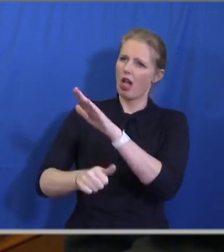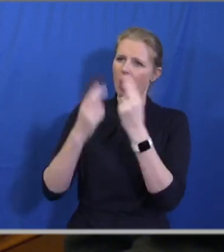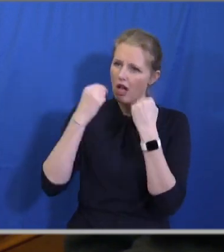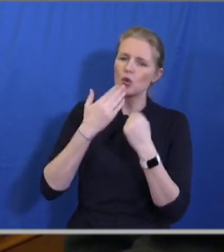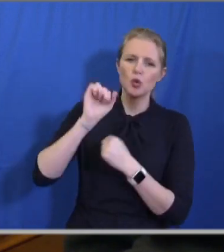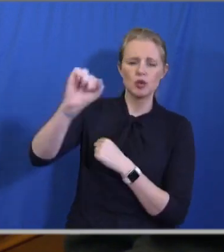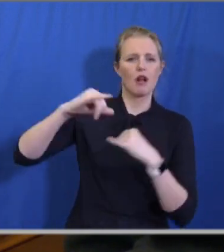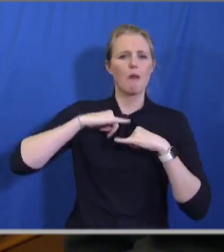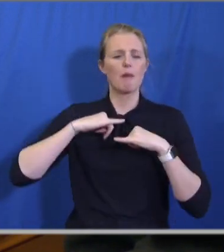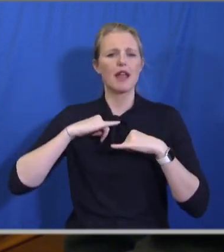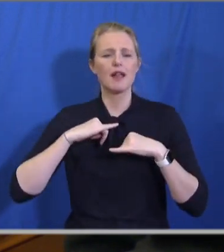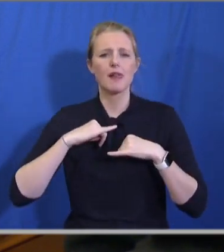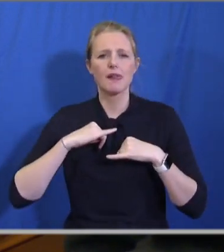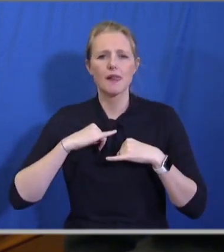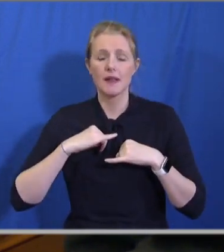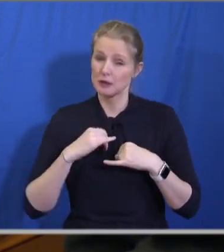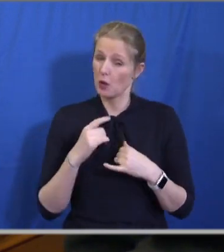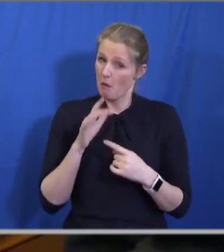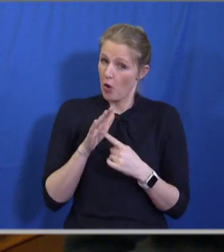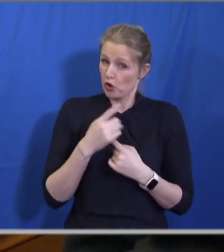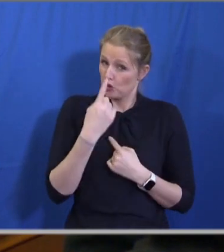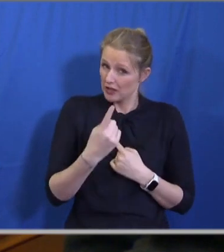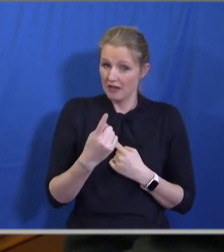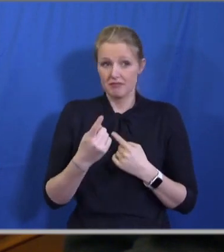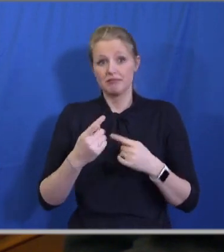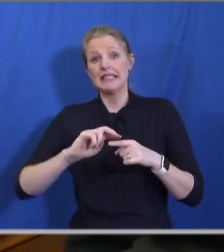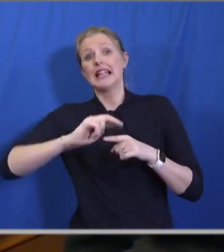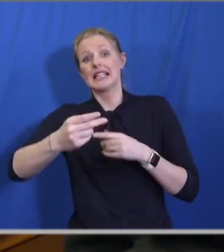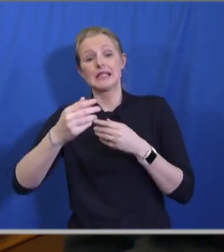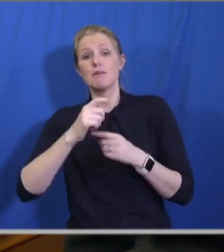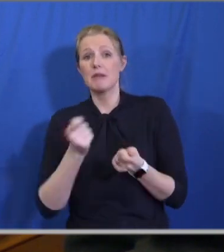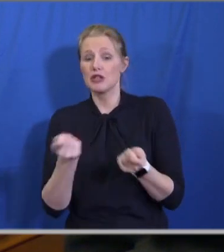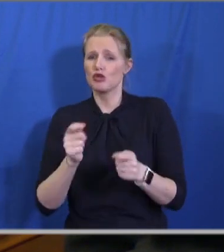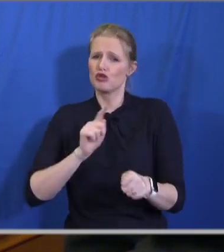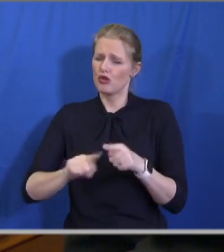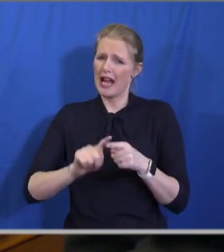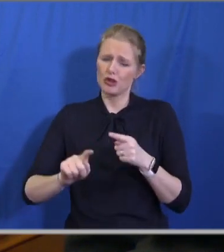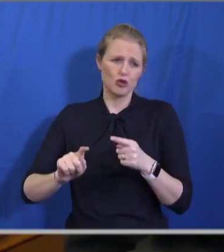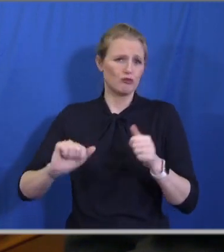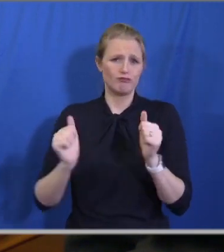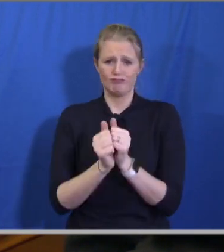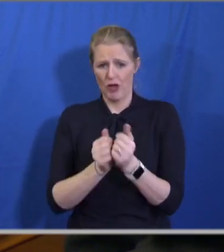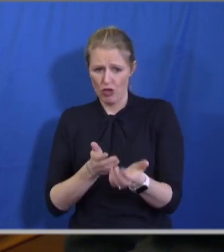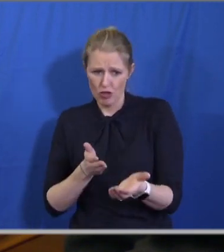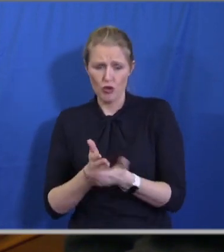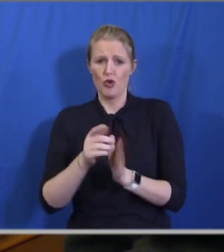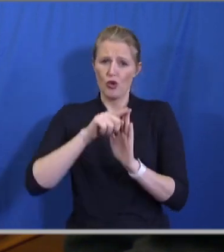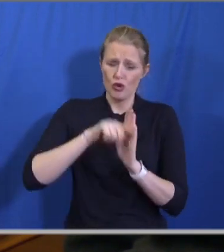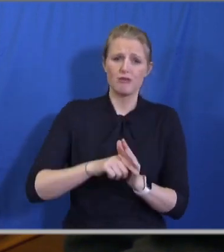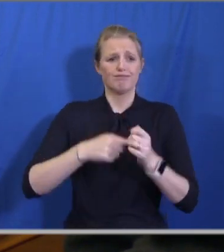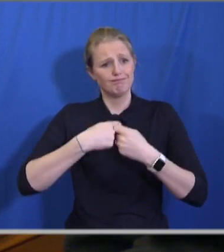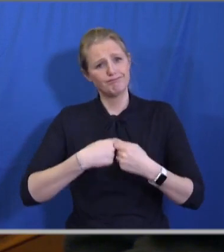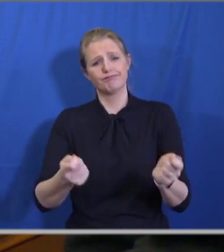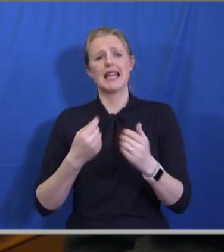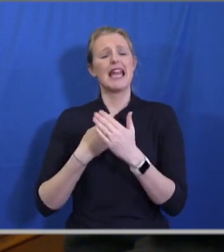say, yourself and future ministers, to try and get this through. It would be nice to see a consultation come out on the Independent